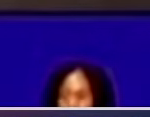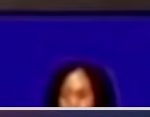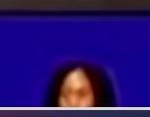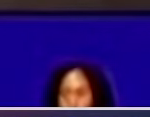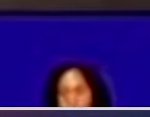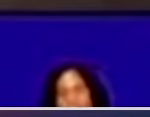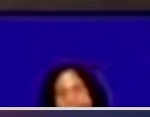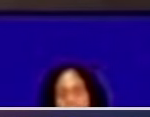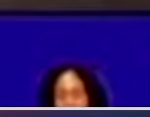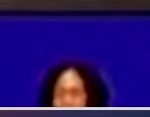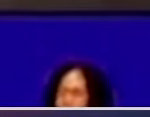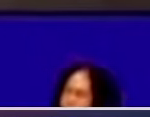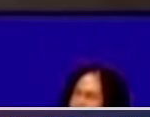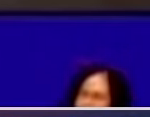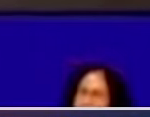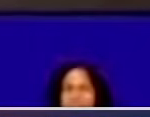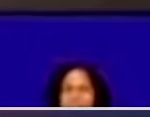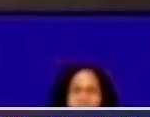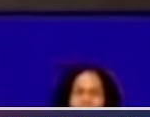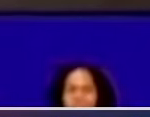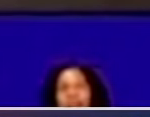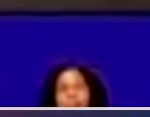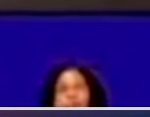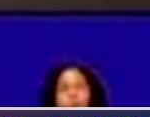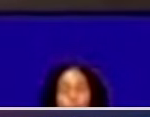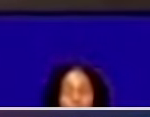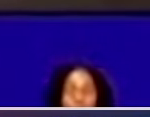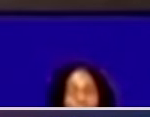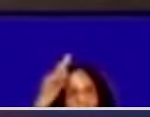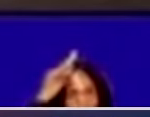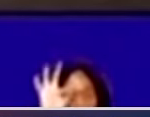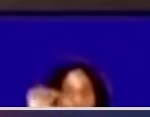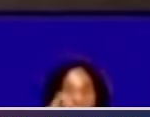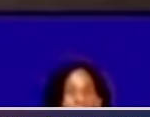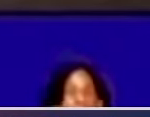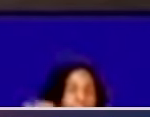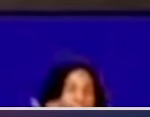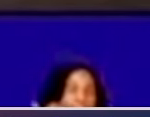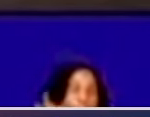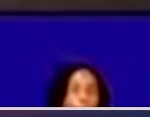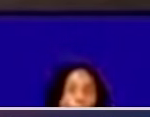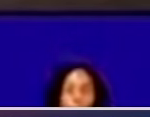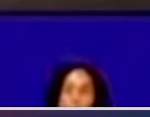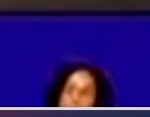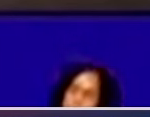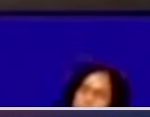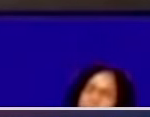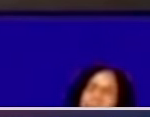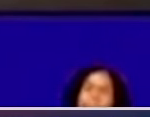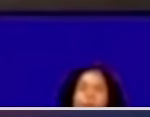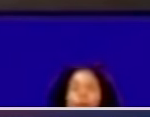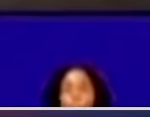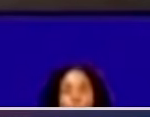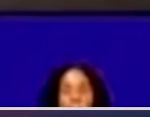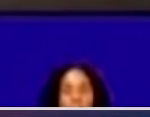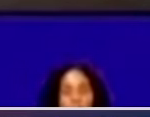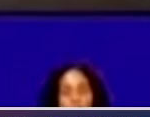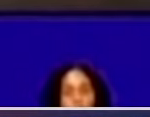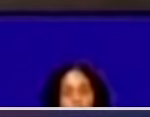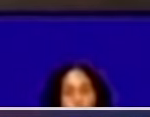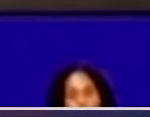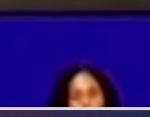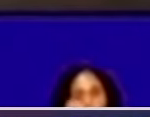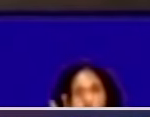ideological guns of putting government and the state at the centre of economic growth and job creation.